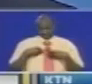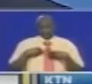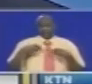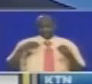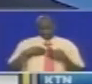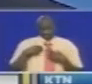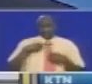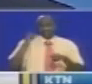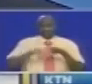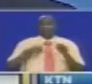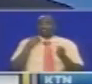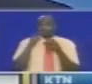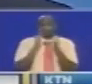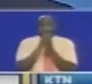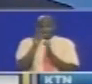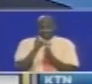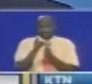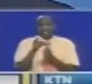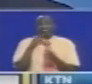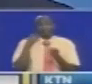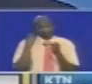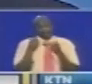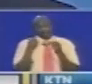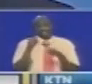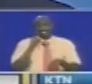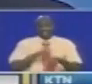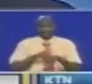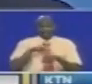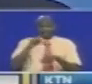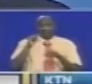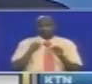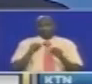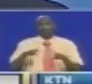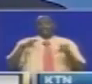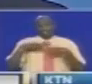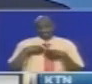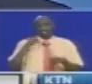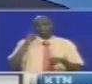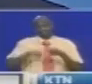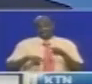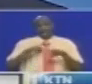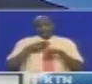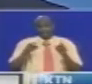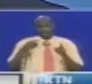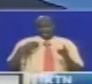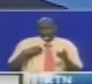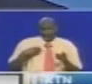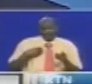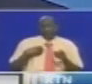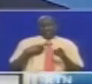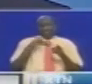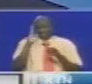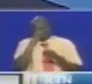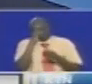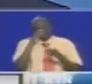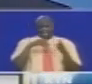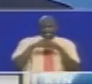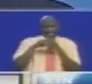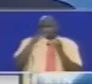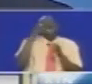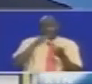fact because I spoke to him several times, and I knew he was going to concede defeat. But then there were doubts created because of the failure